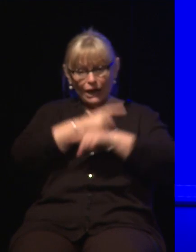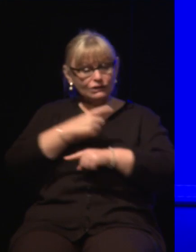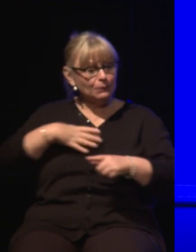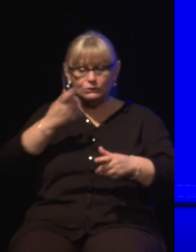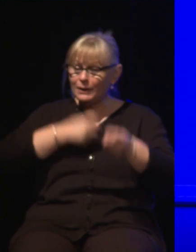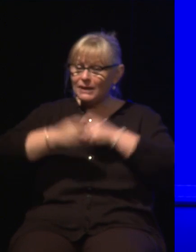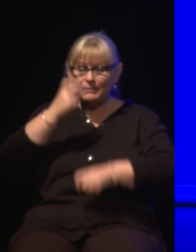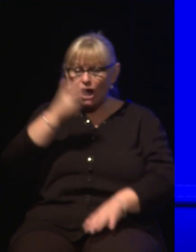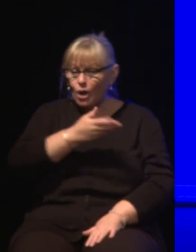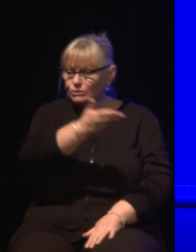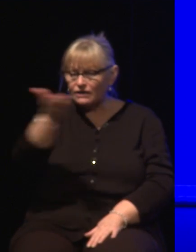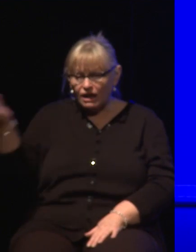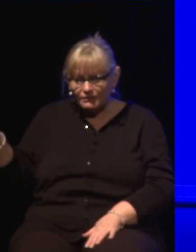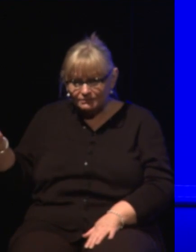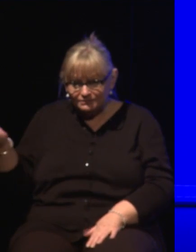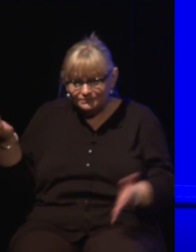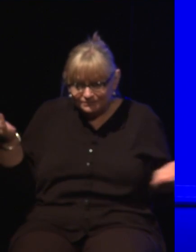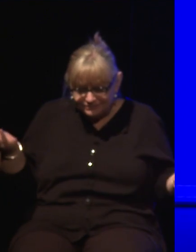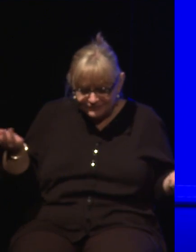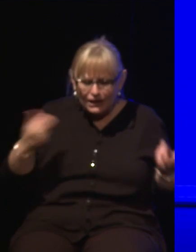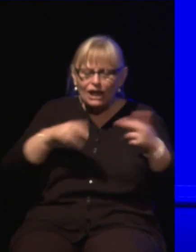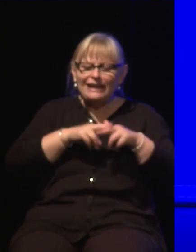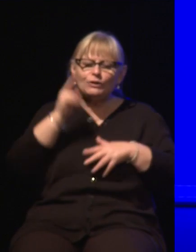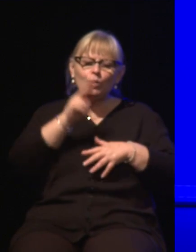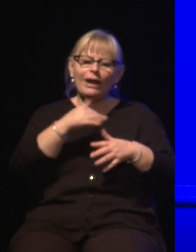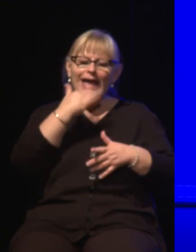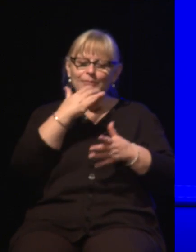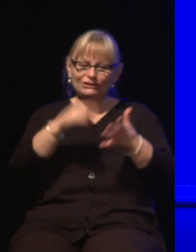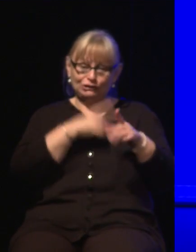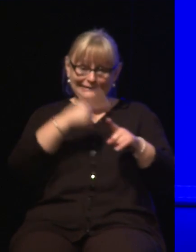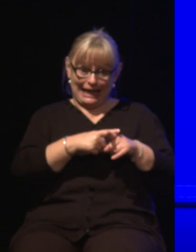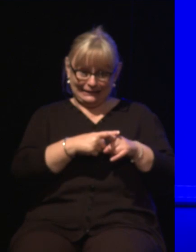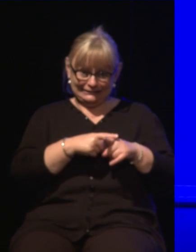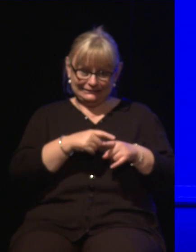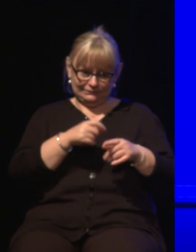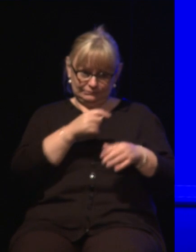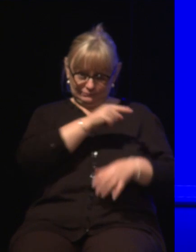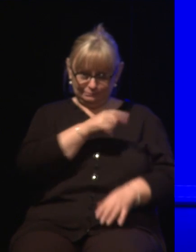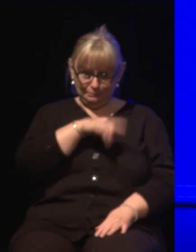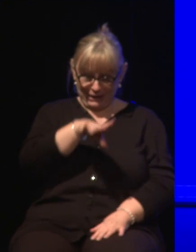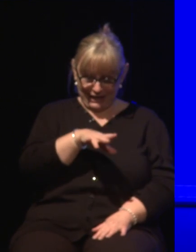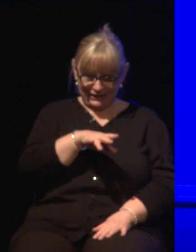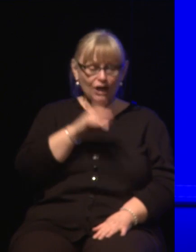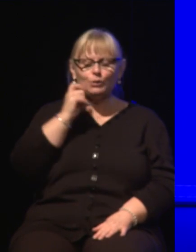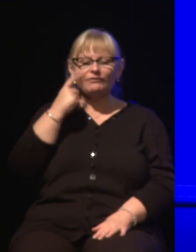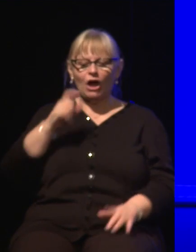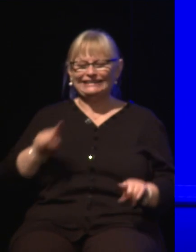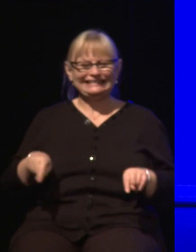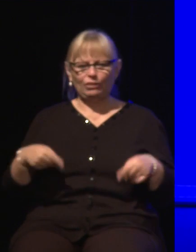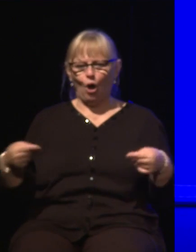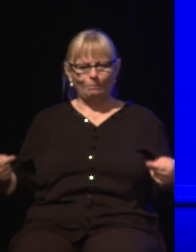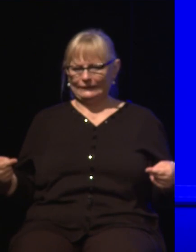population ages. Now, if you did a chart of taxes by age, what you'd find is the opposite of this. You'd find